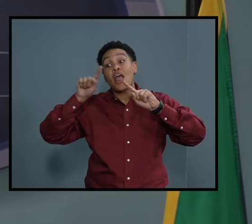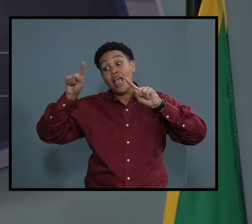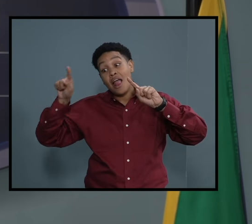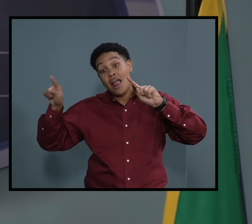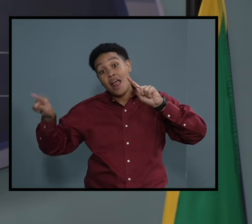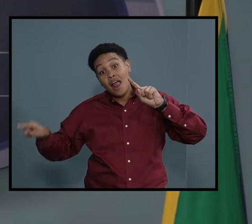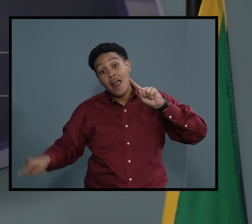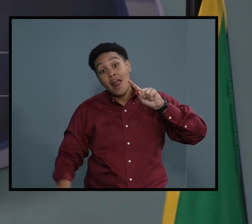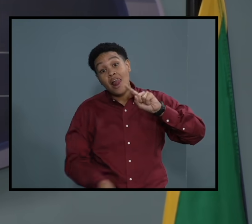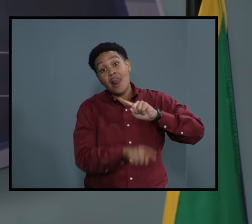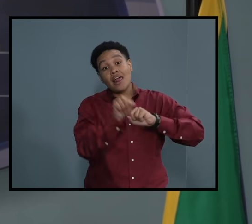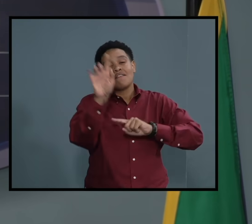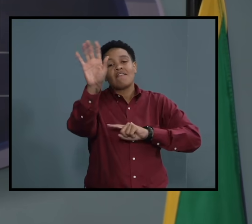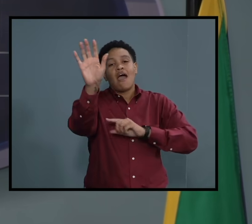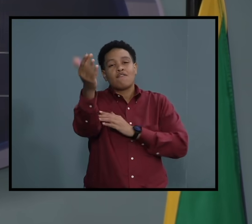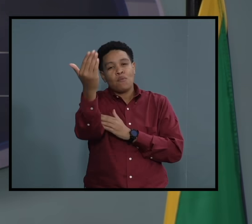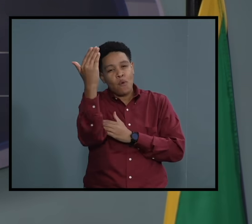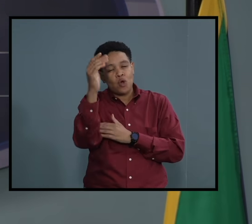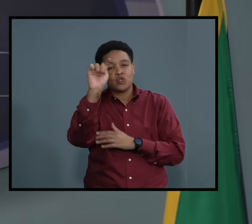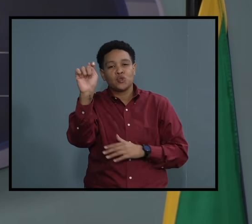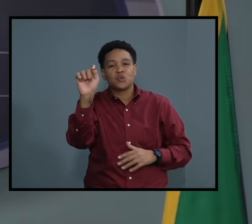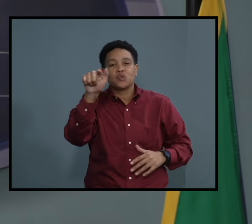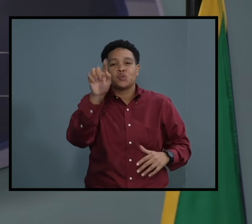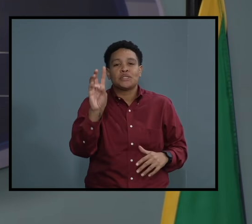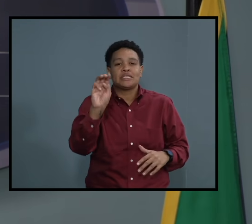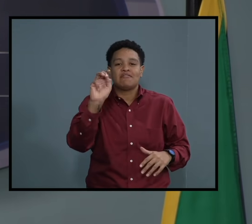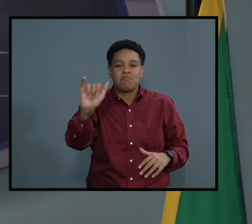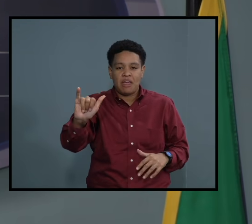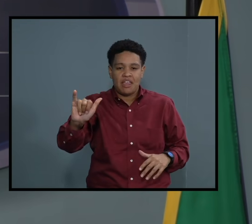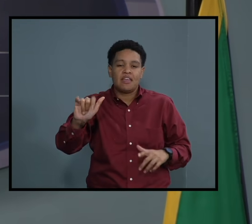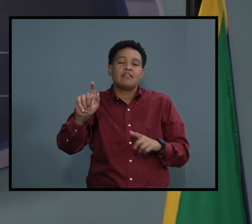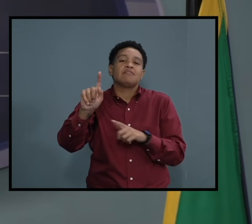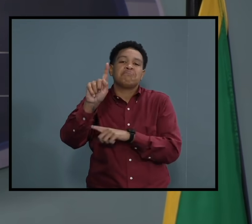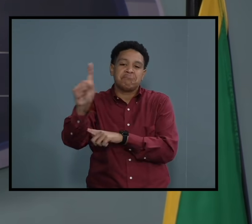on Tuesday, the 26th of May,